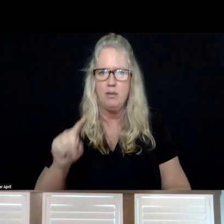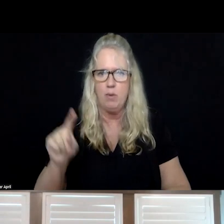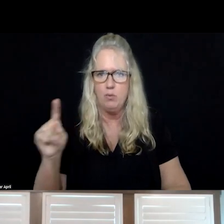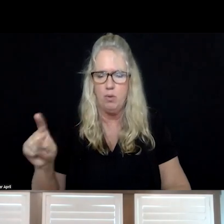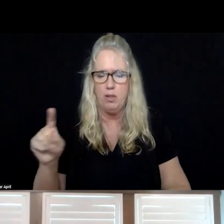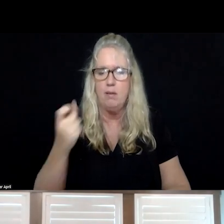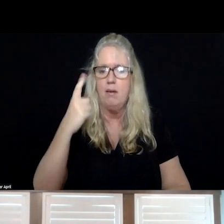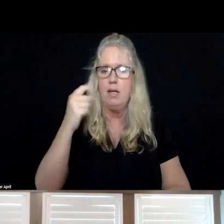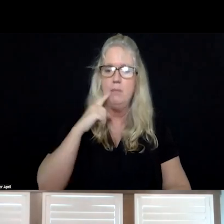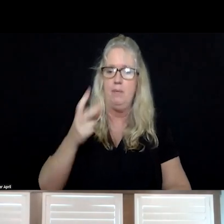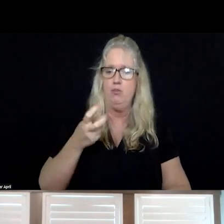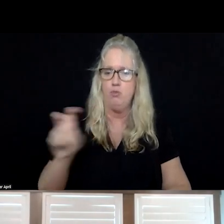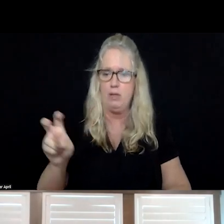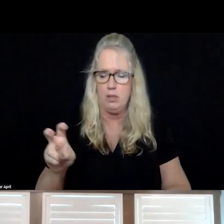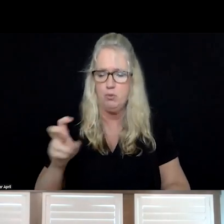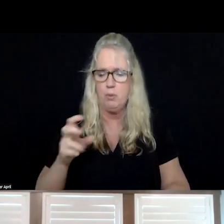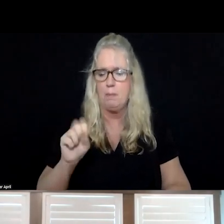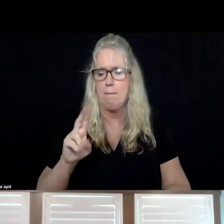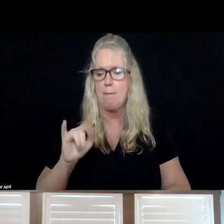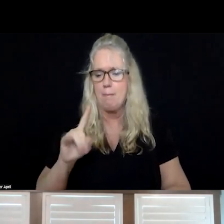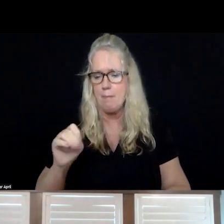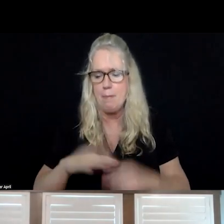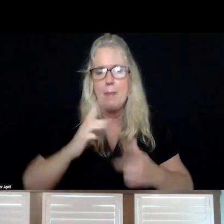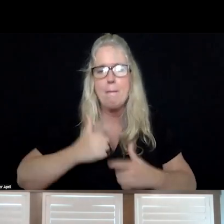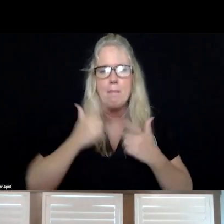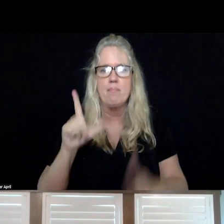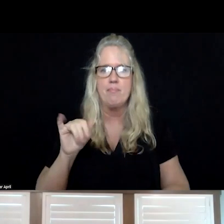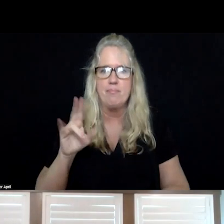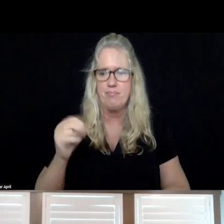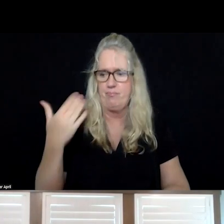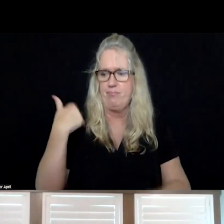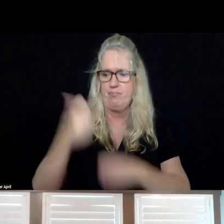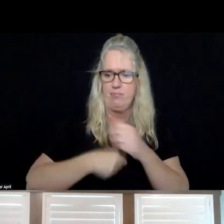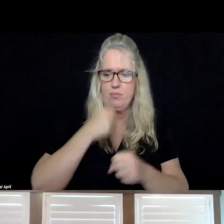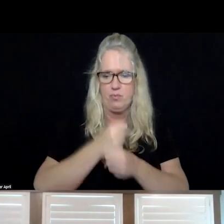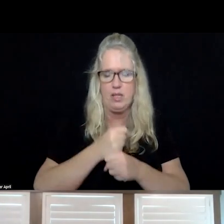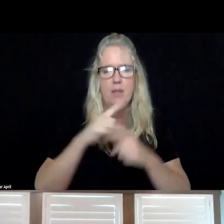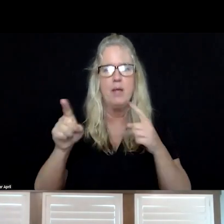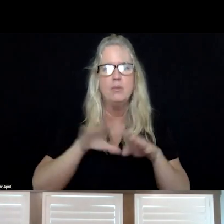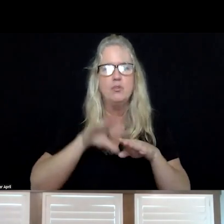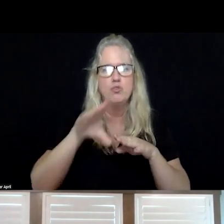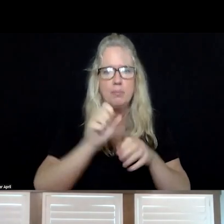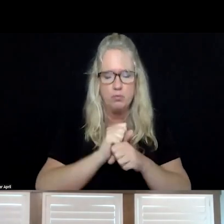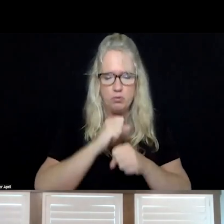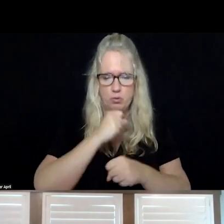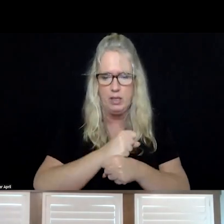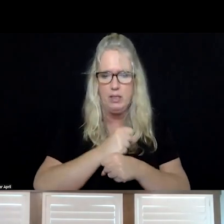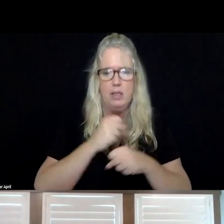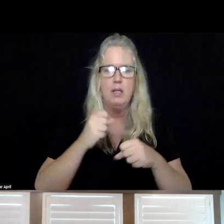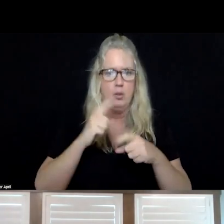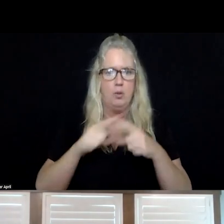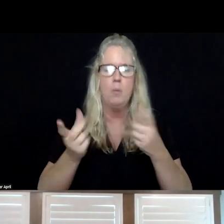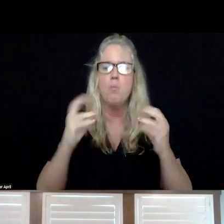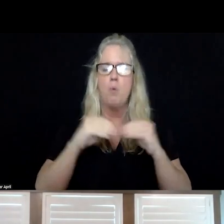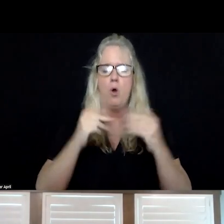The transition to the suicide lifeline last year was a major step toward creating a tremendously more